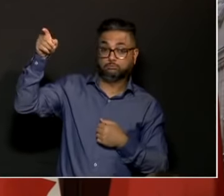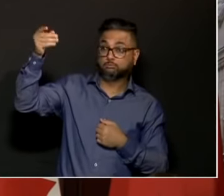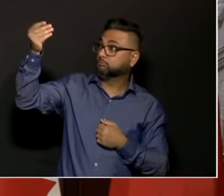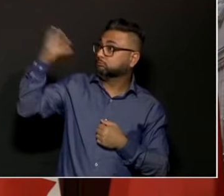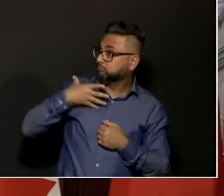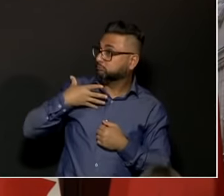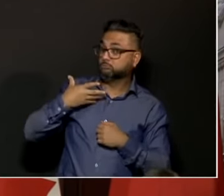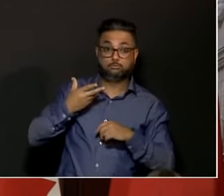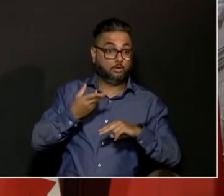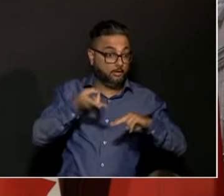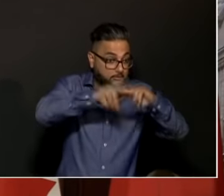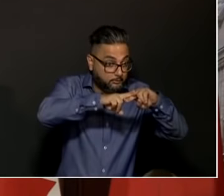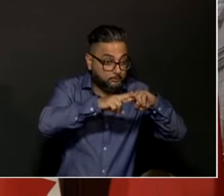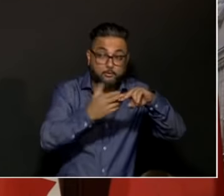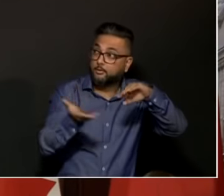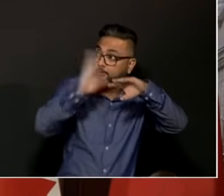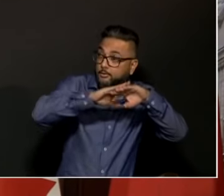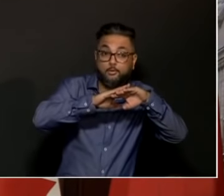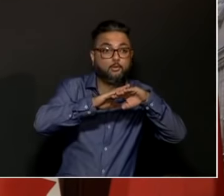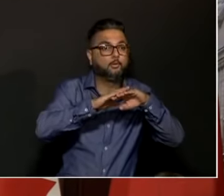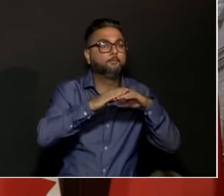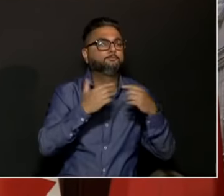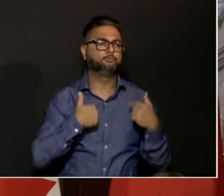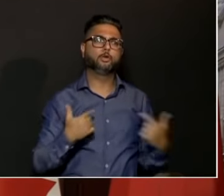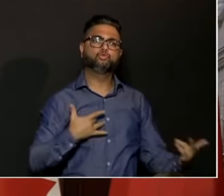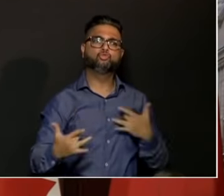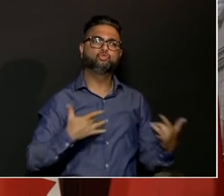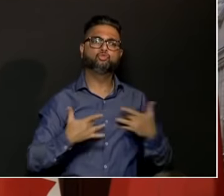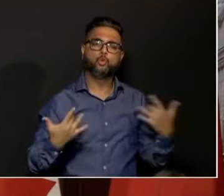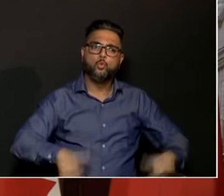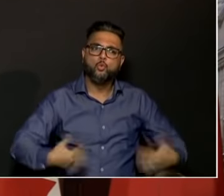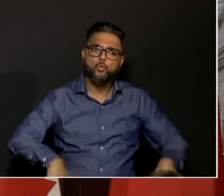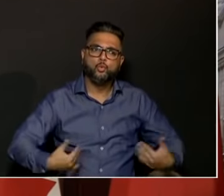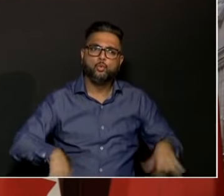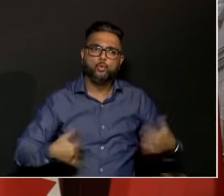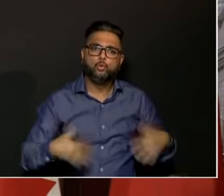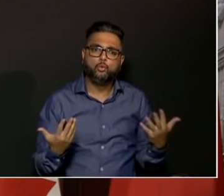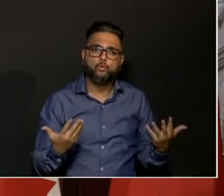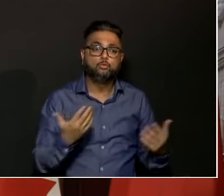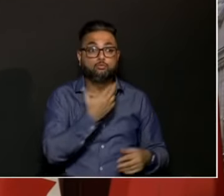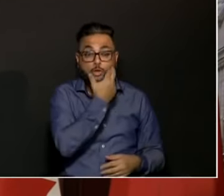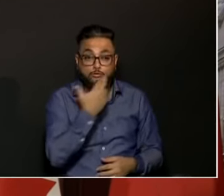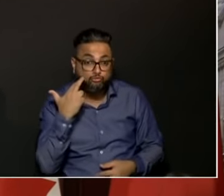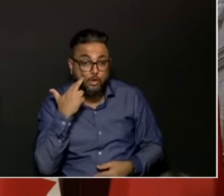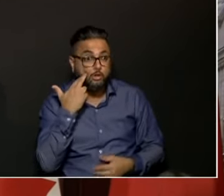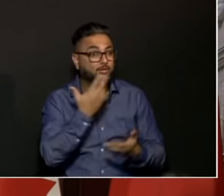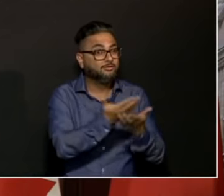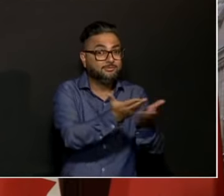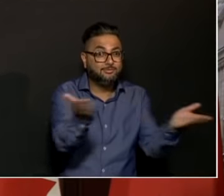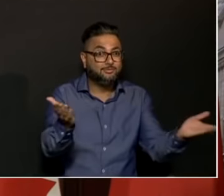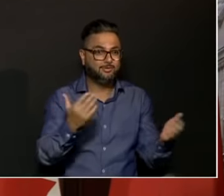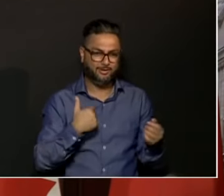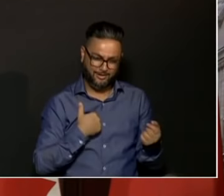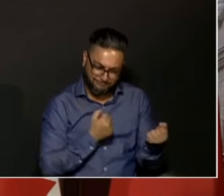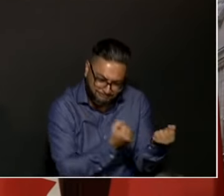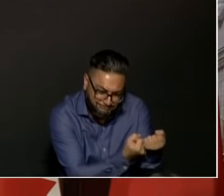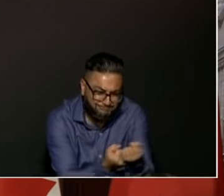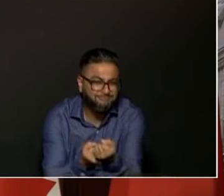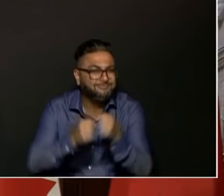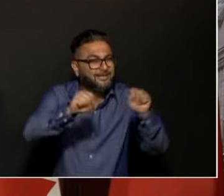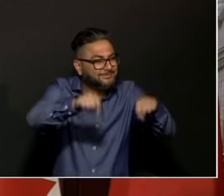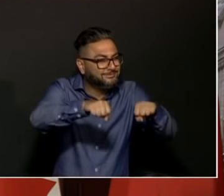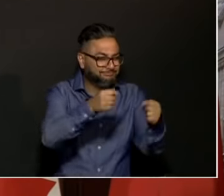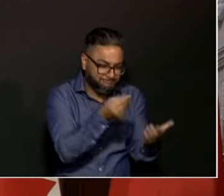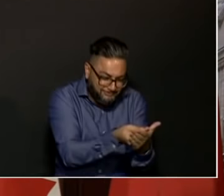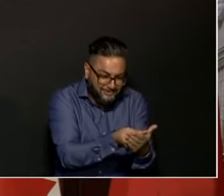period of time, and it's very, very concerning. And as for the restaurants, I'll stand up for the restaurants. These people are hurting. They're holding